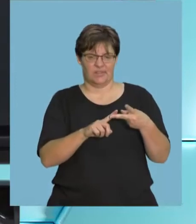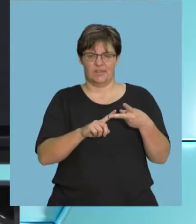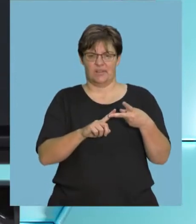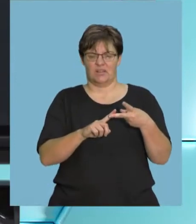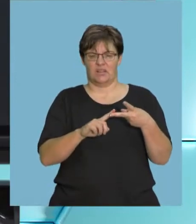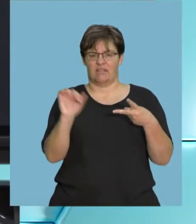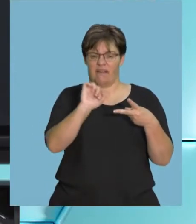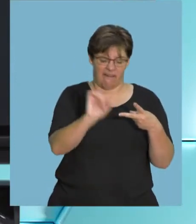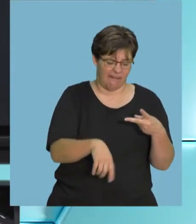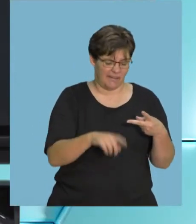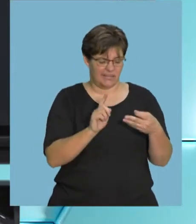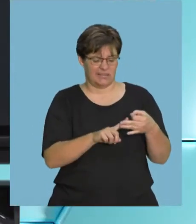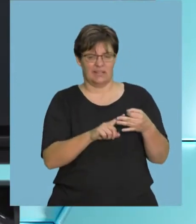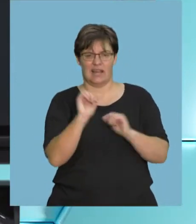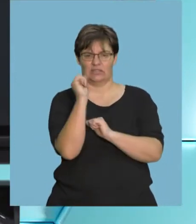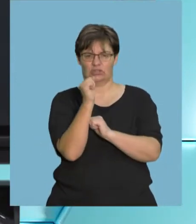motors,